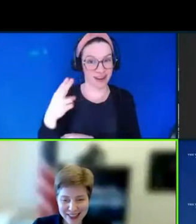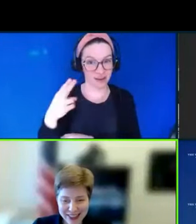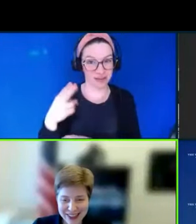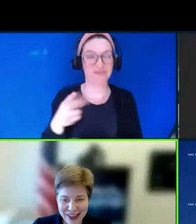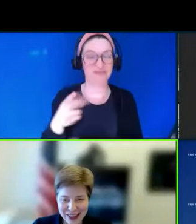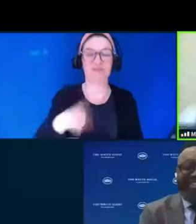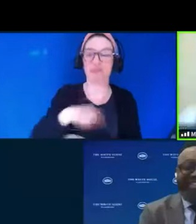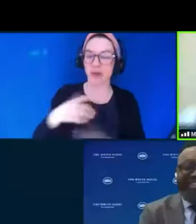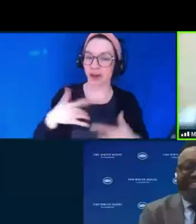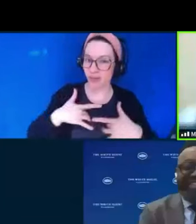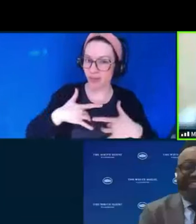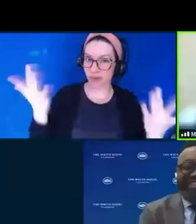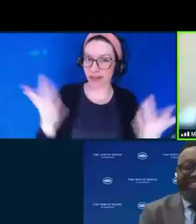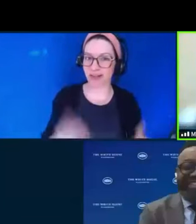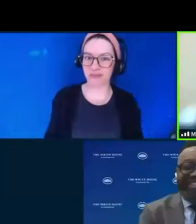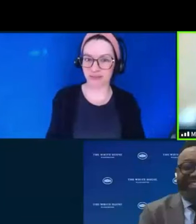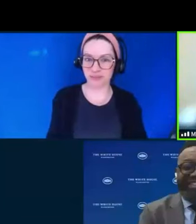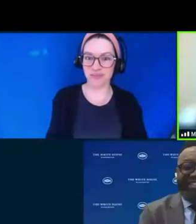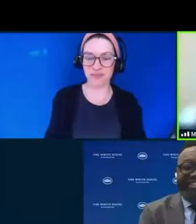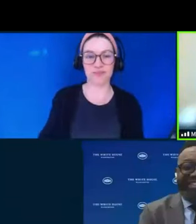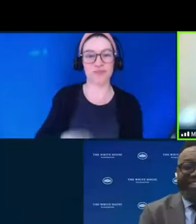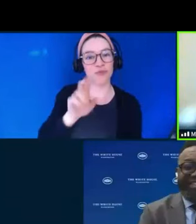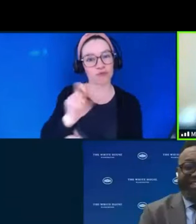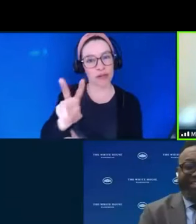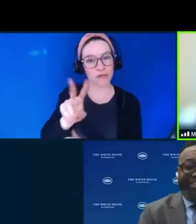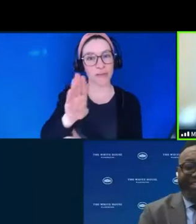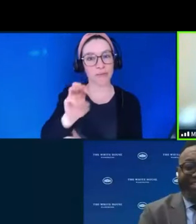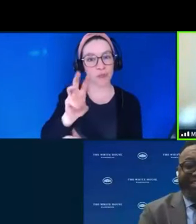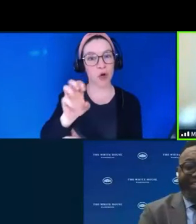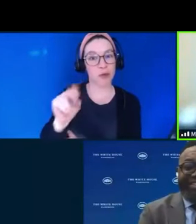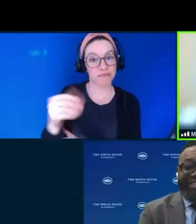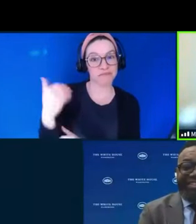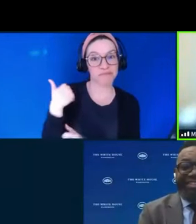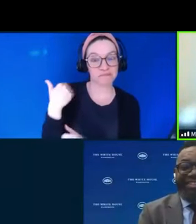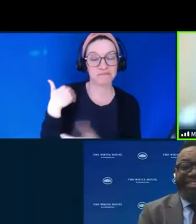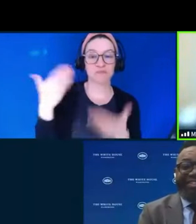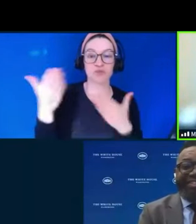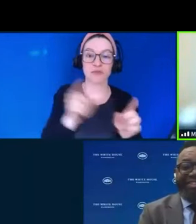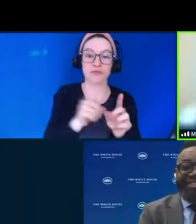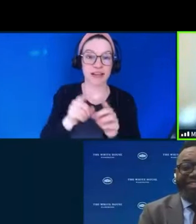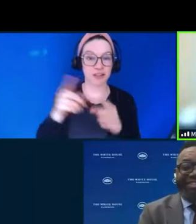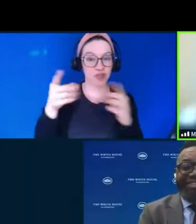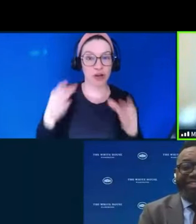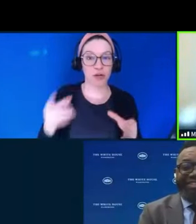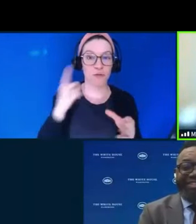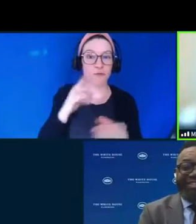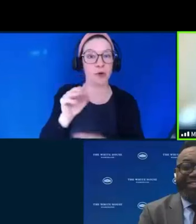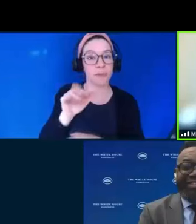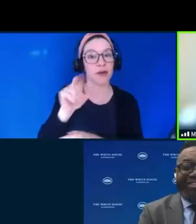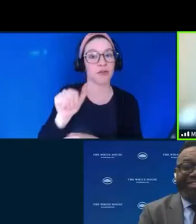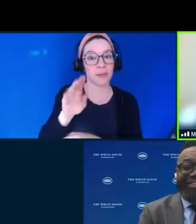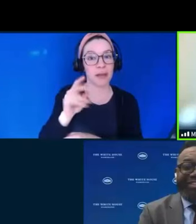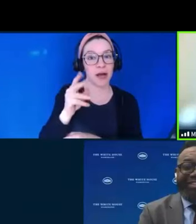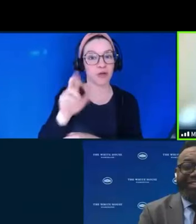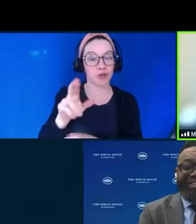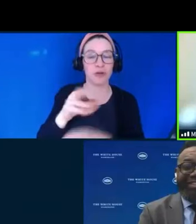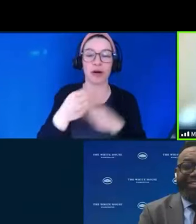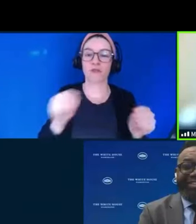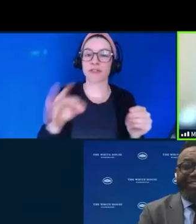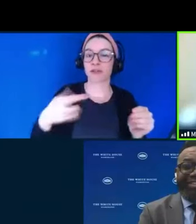we're really thrilled about that. Reverend Bowen previously served as director to Mayor Bowser's Office of Religious